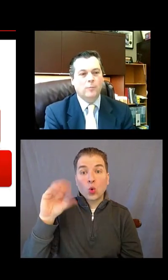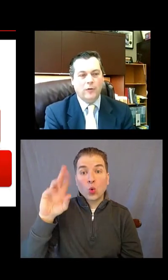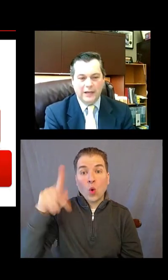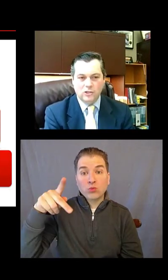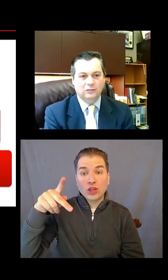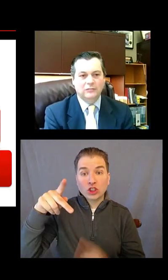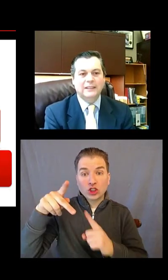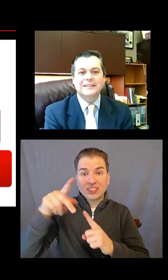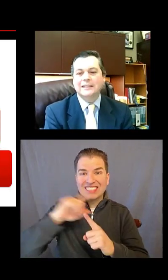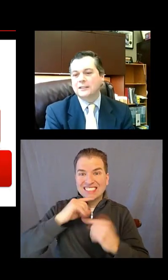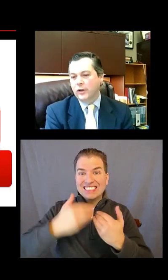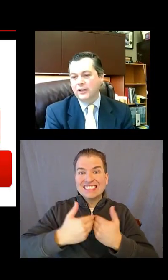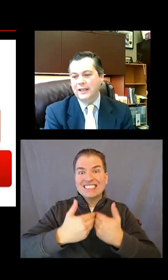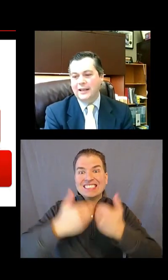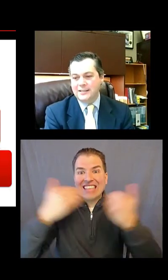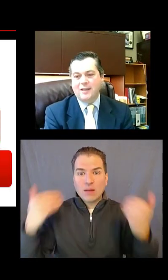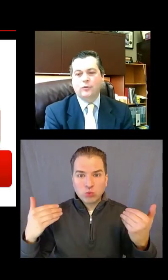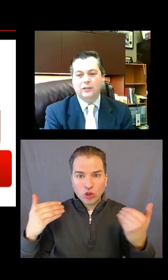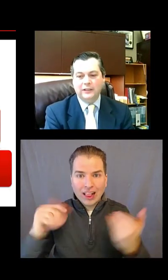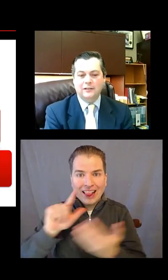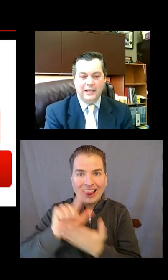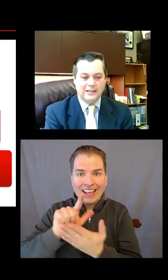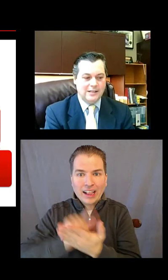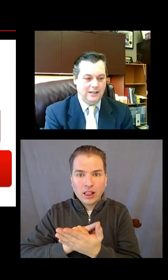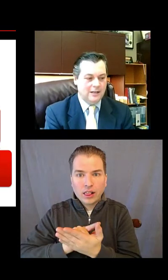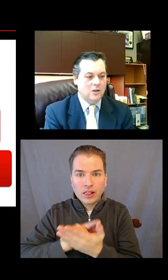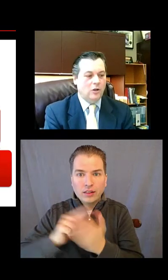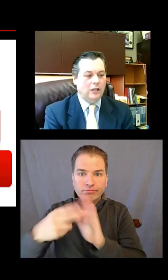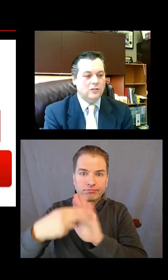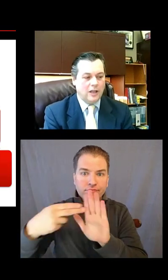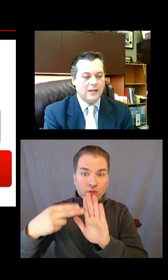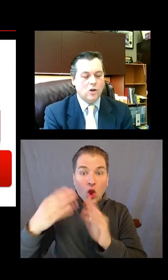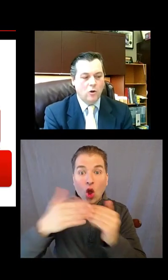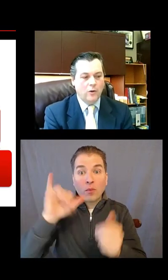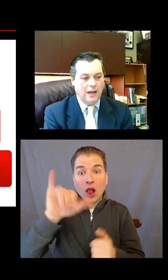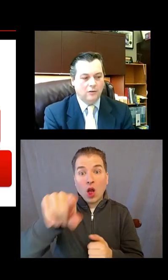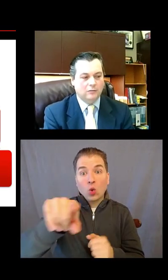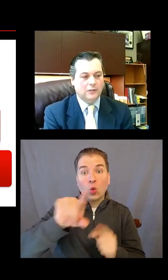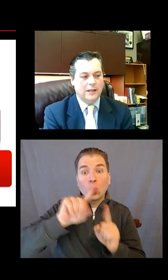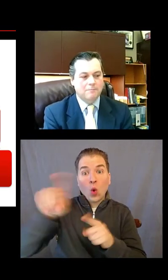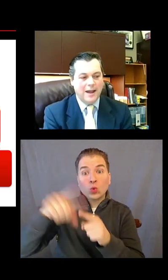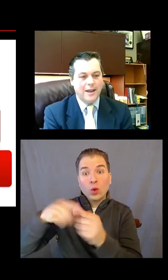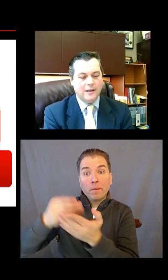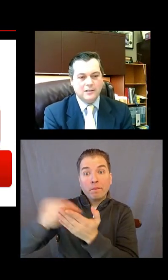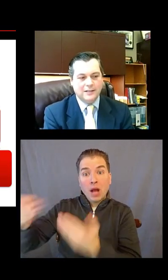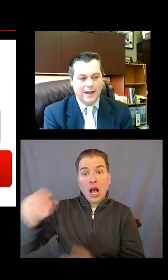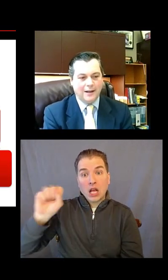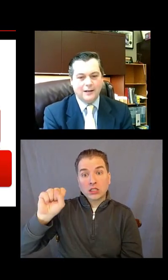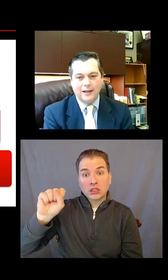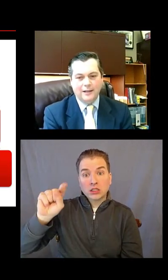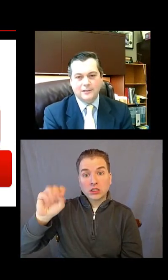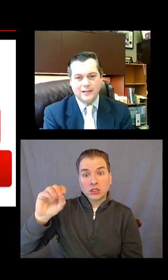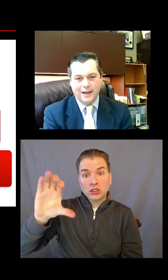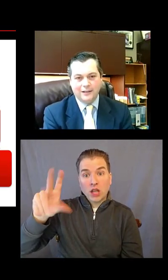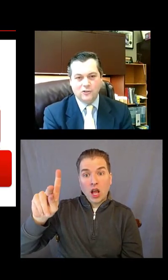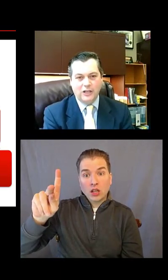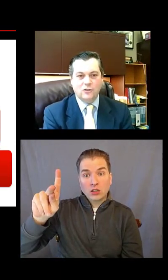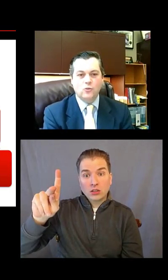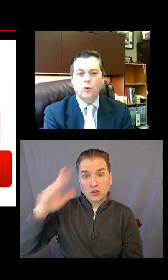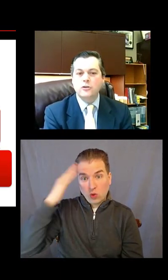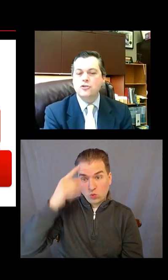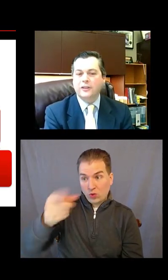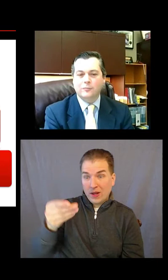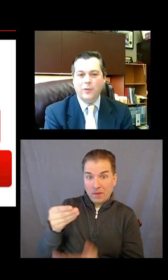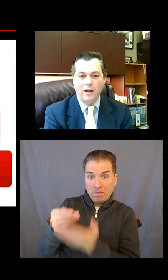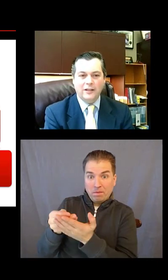of a corporation is that it's really a separate legal entity. It's like going out and buying stock on the stock